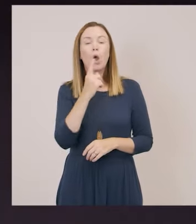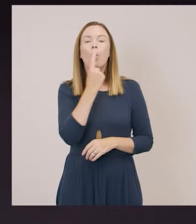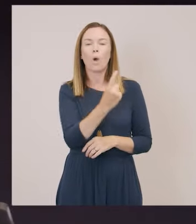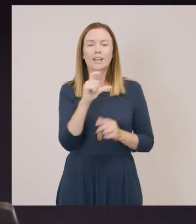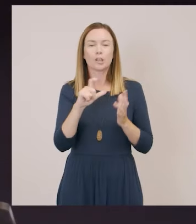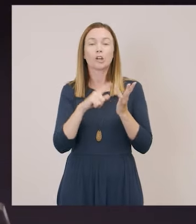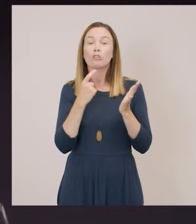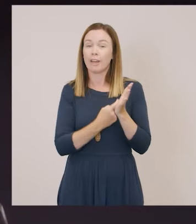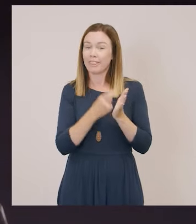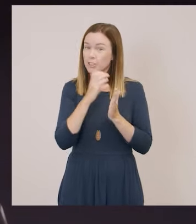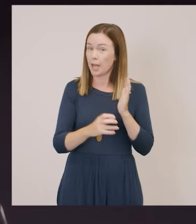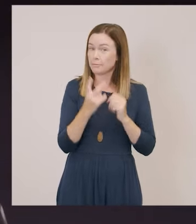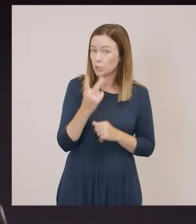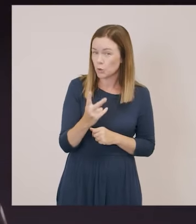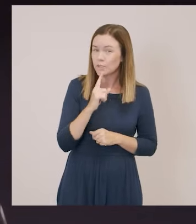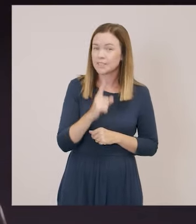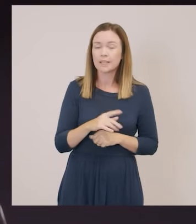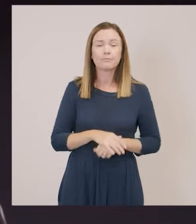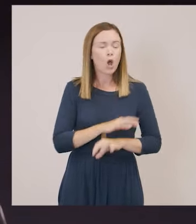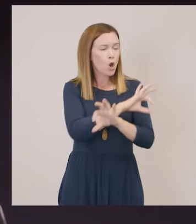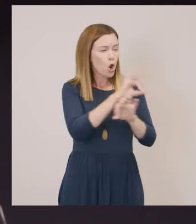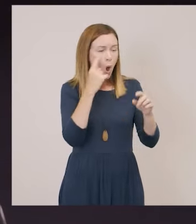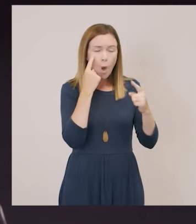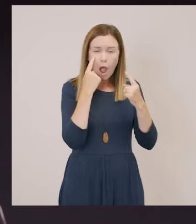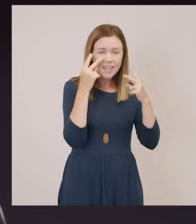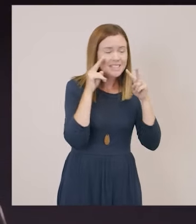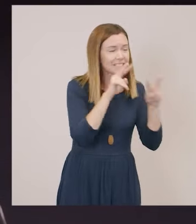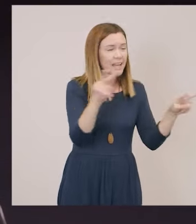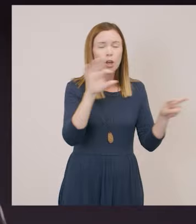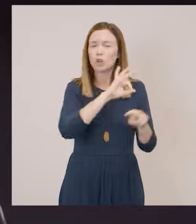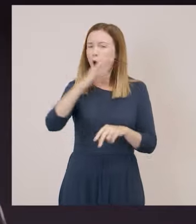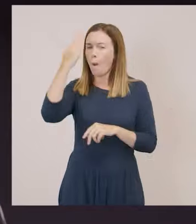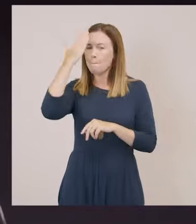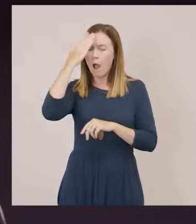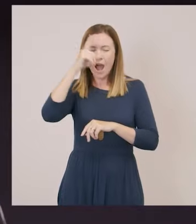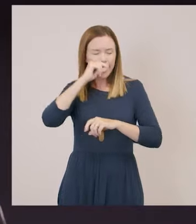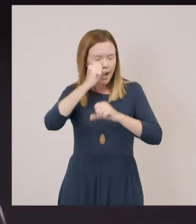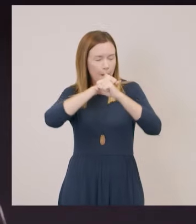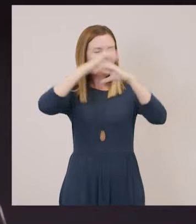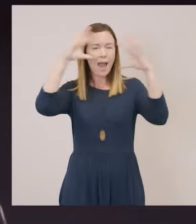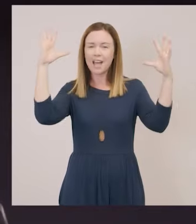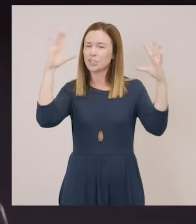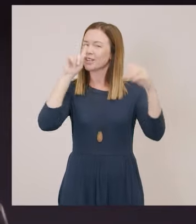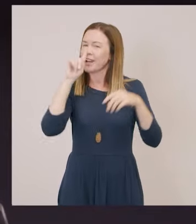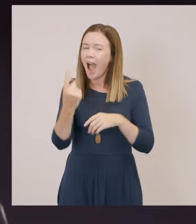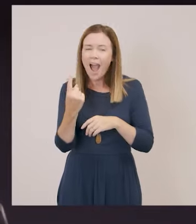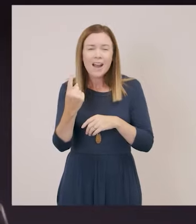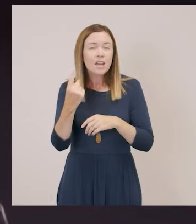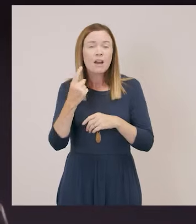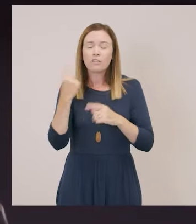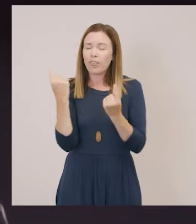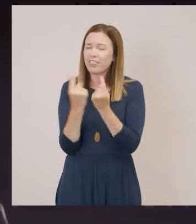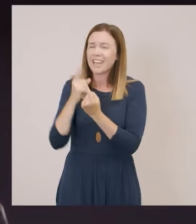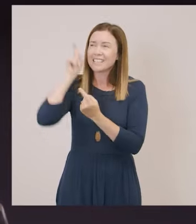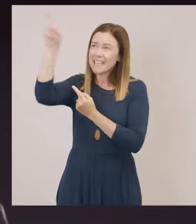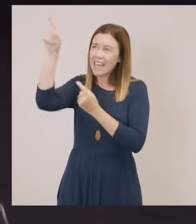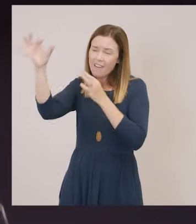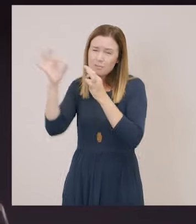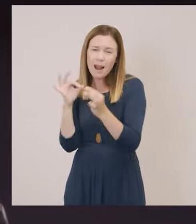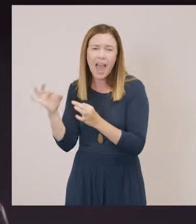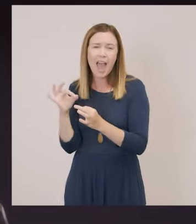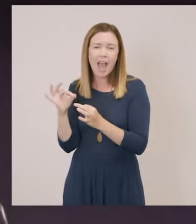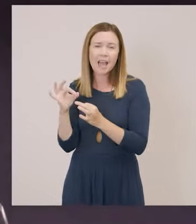1 Corinthians chapter 2, no eye has seen, no mind can imagine the things that God has in store for those who love